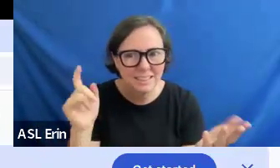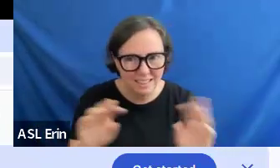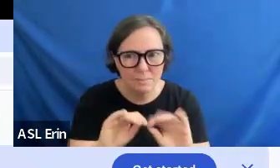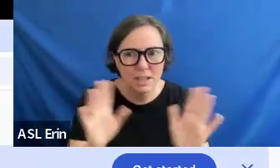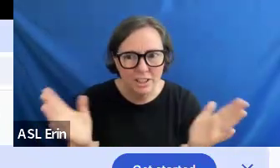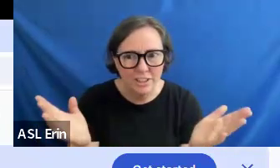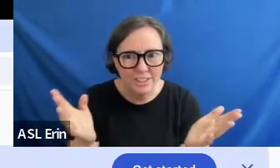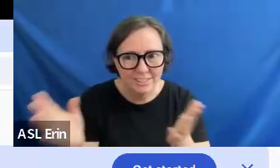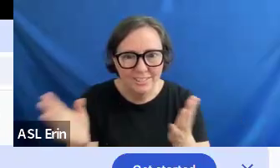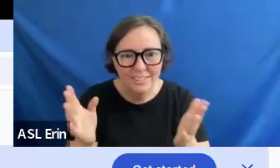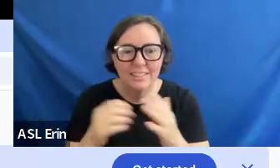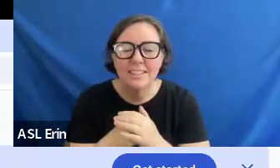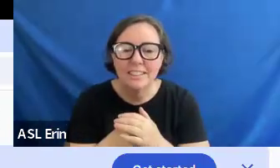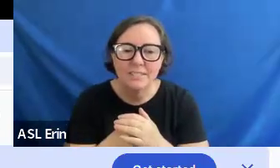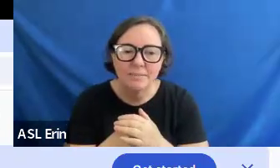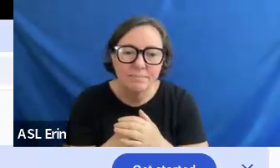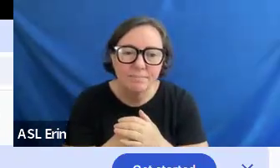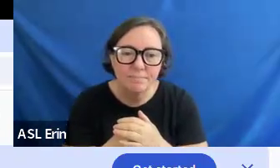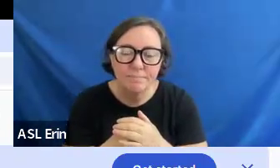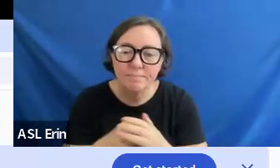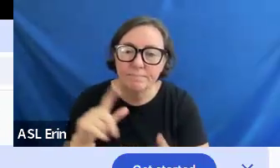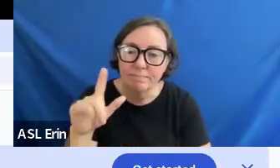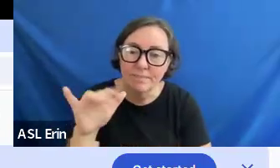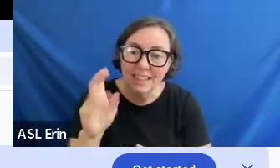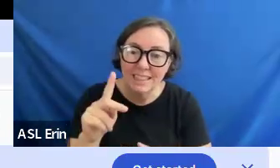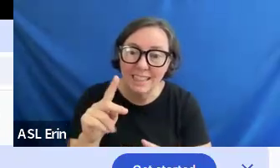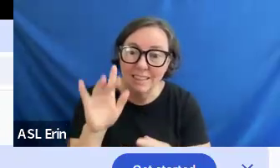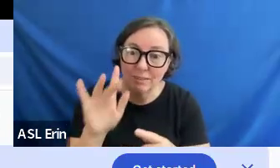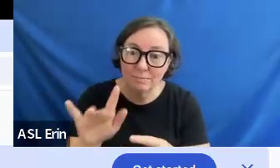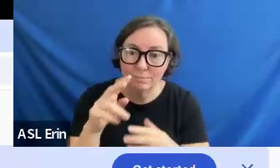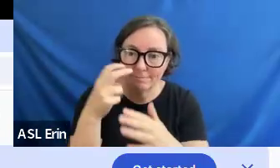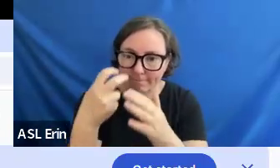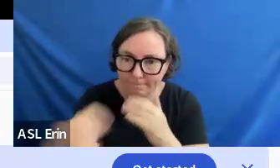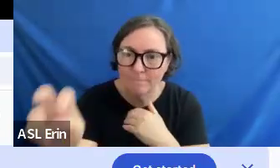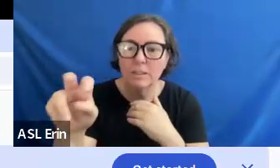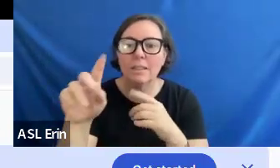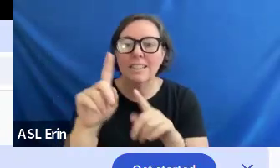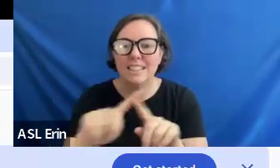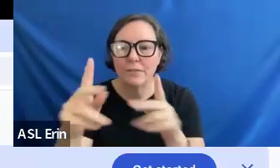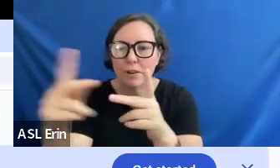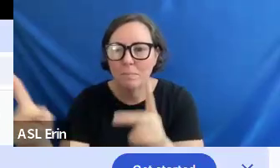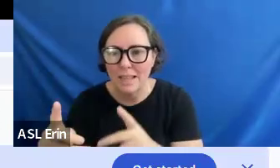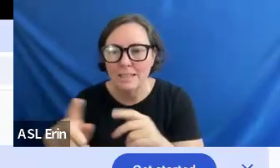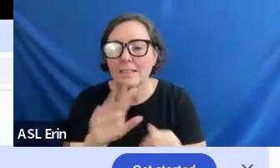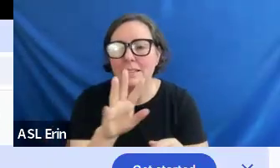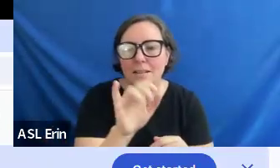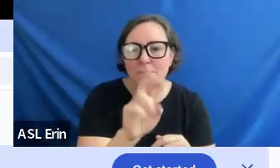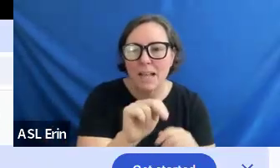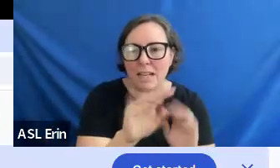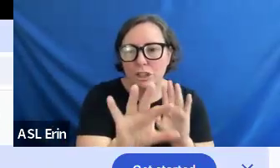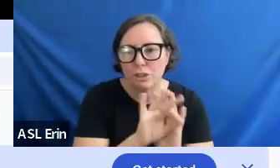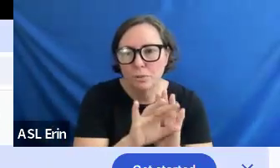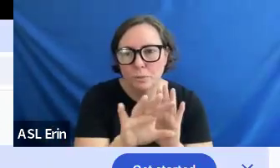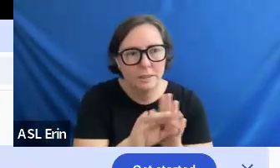a link. Sorry for all the notifications there. A link takes you someplace. A button